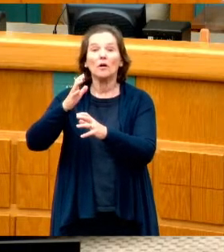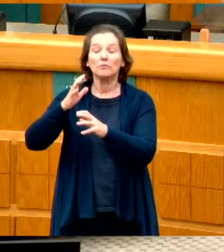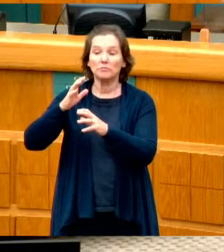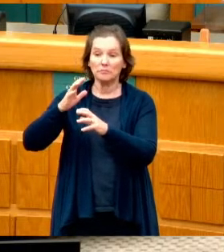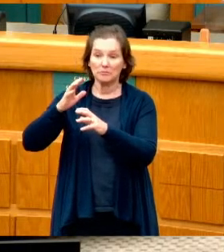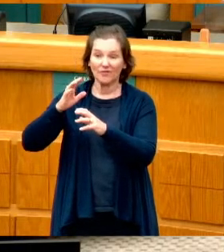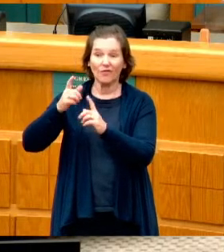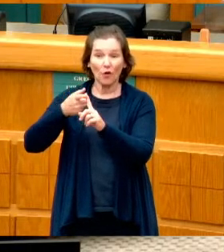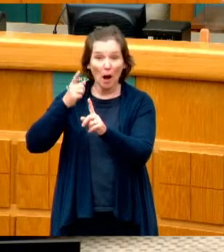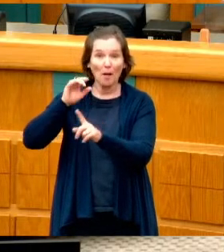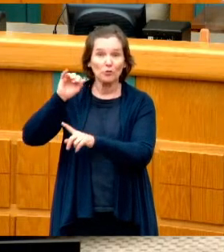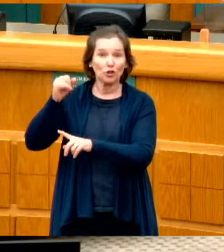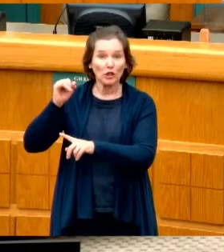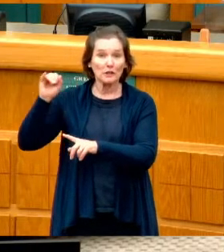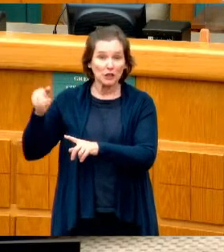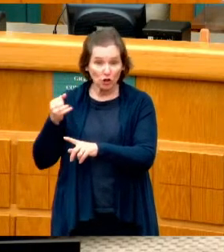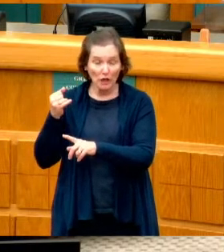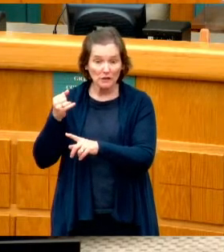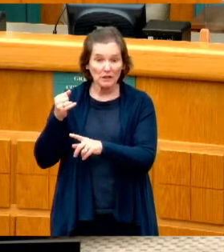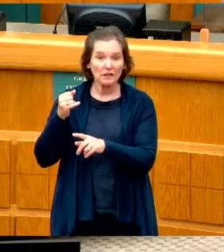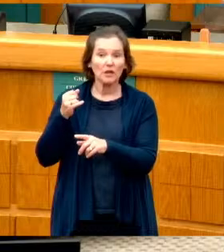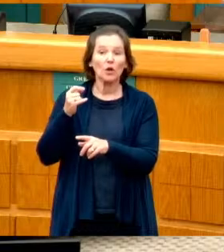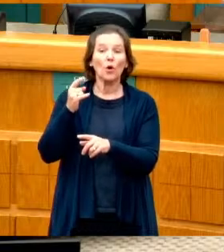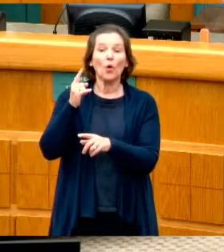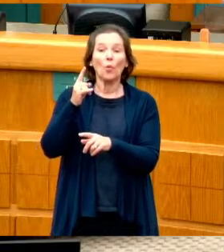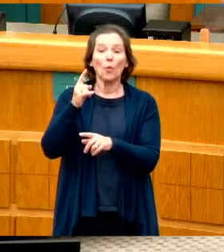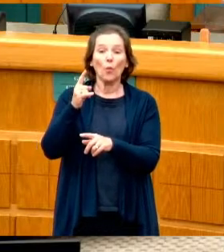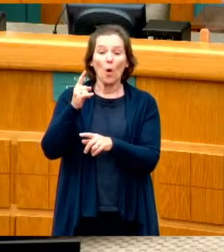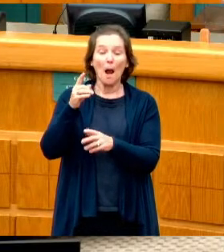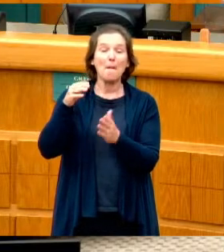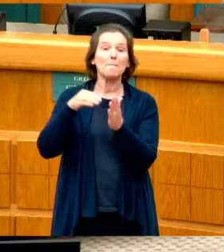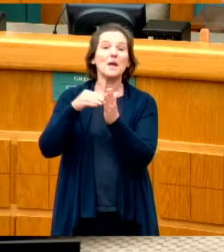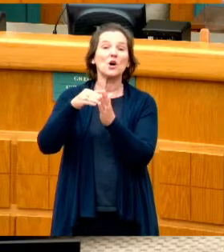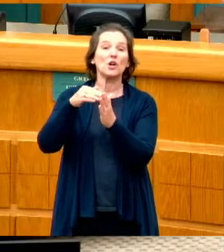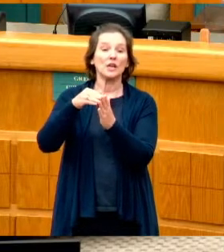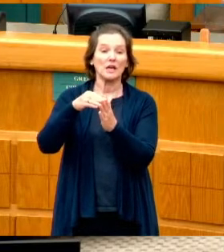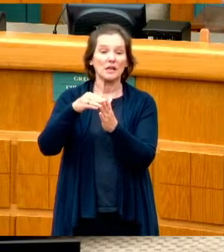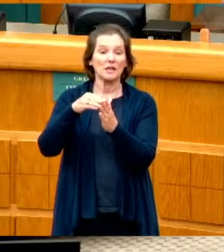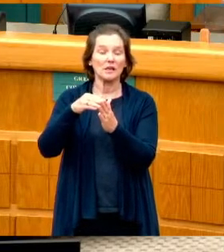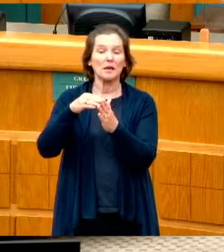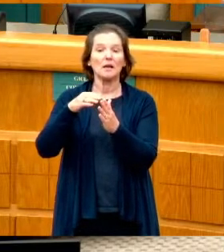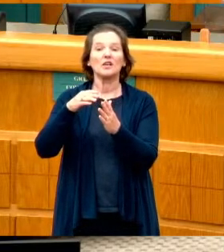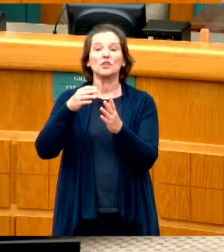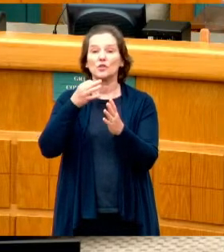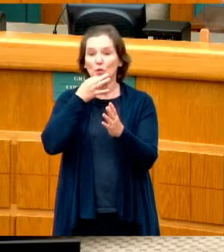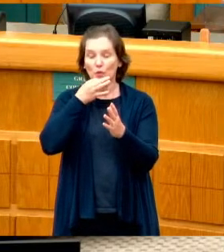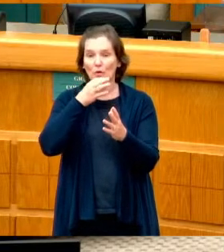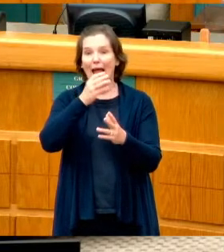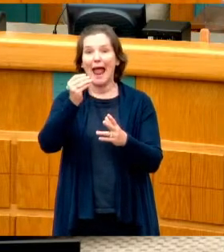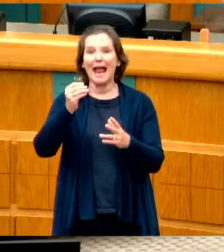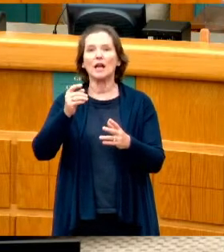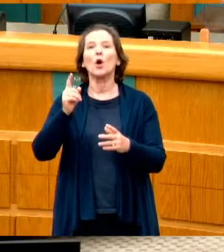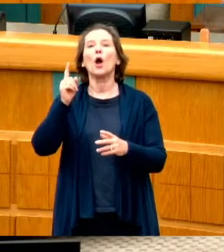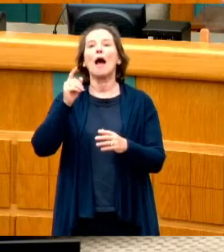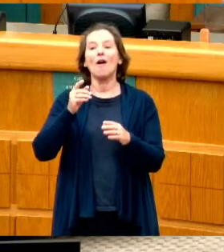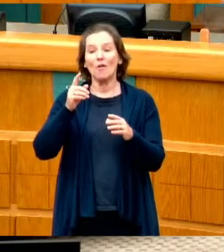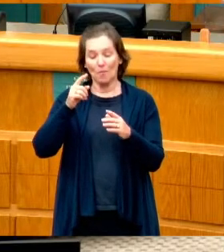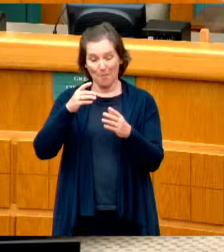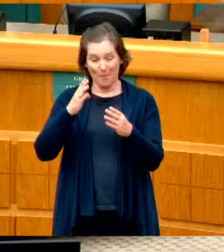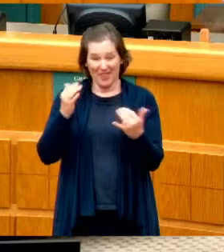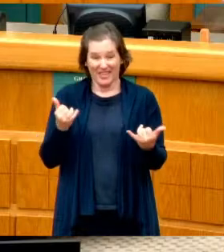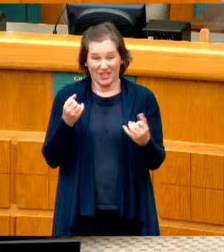June and 1 billion by the end of the year. I would also like to acknowledge the life-saving partnerships that